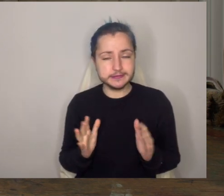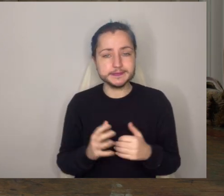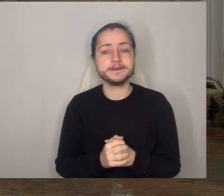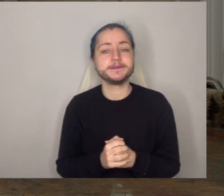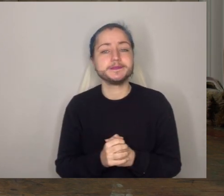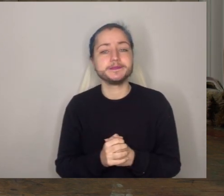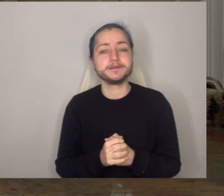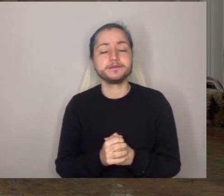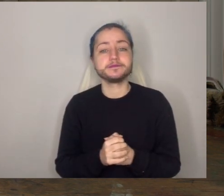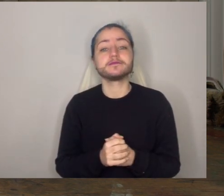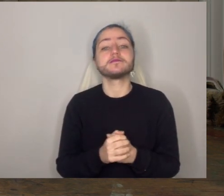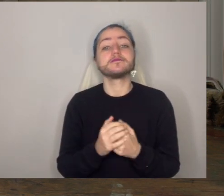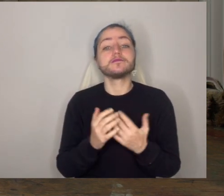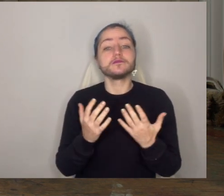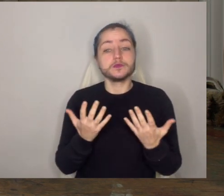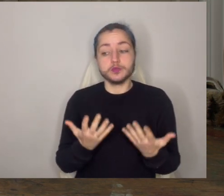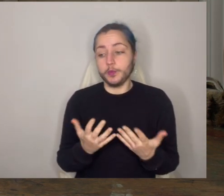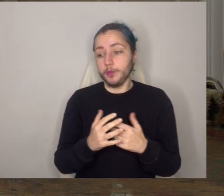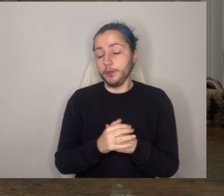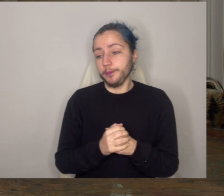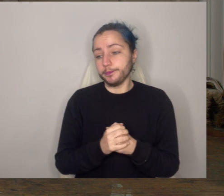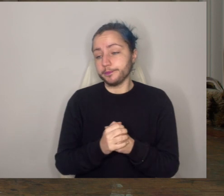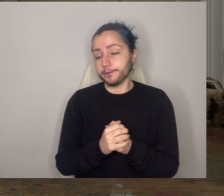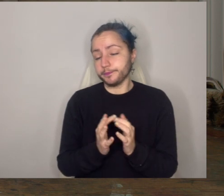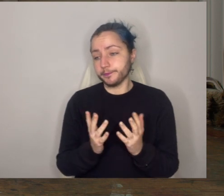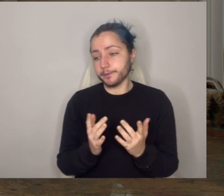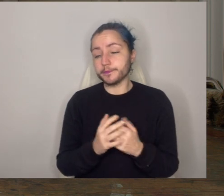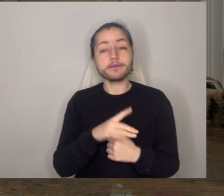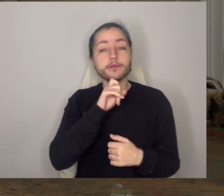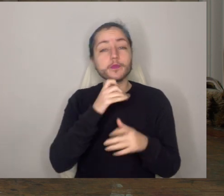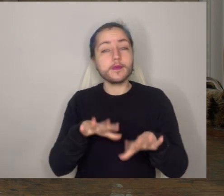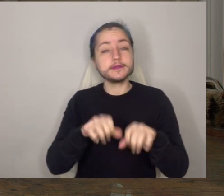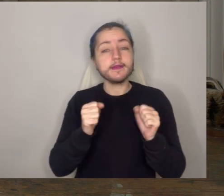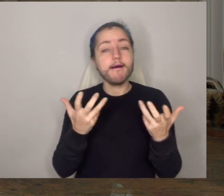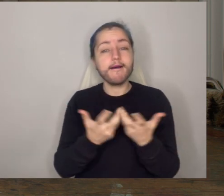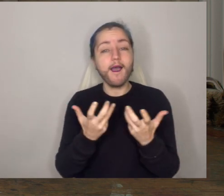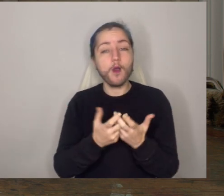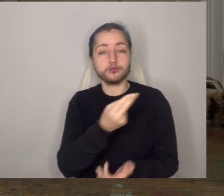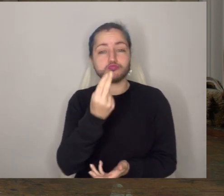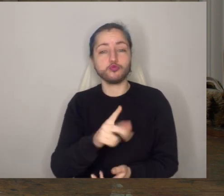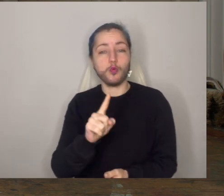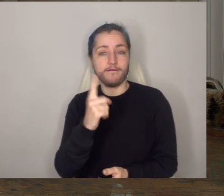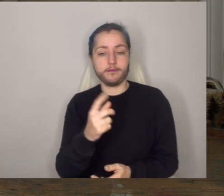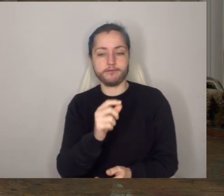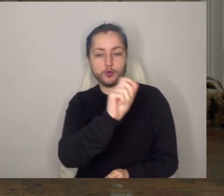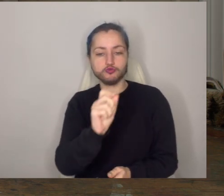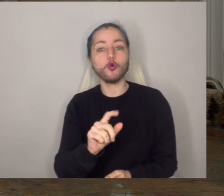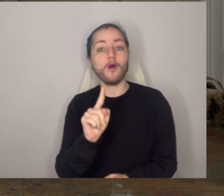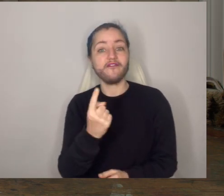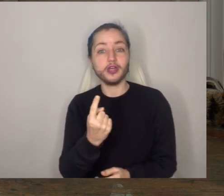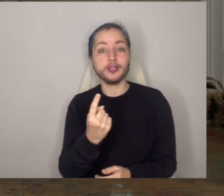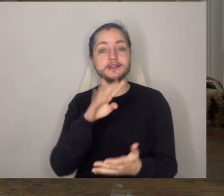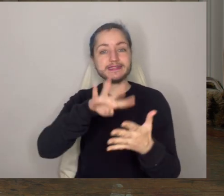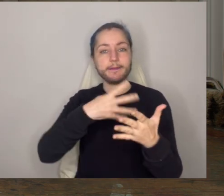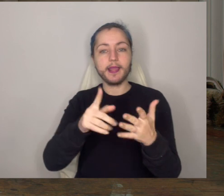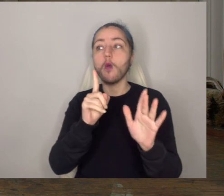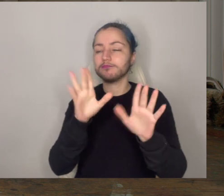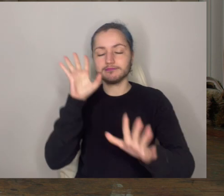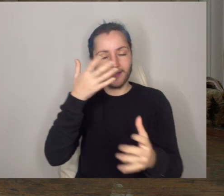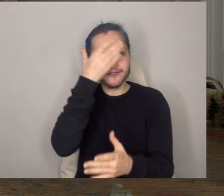like. But I'm also going to draw them out with you, so in case you don't have access